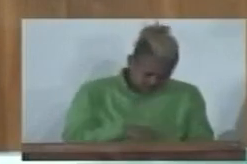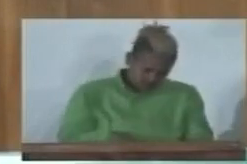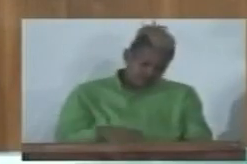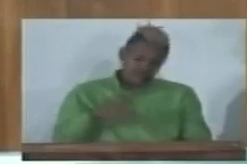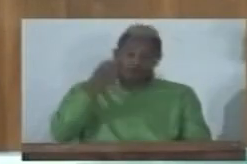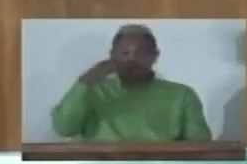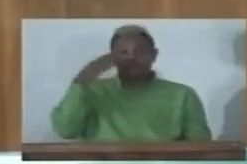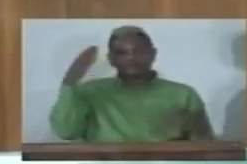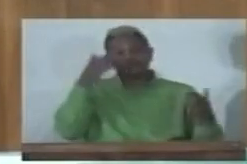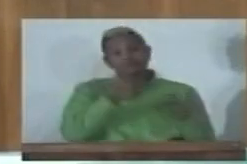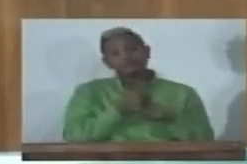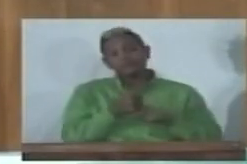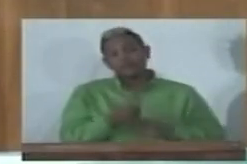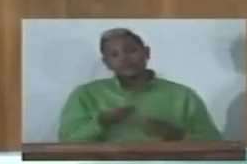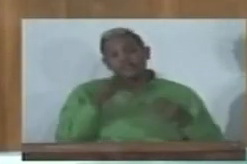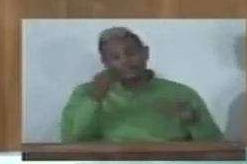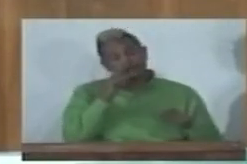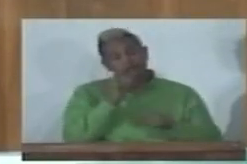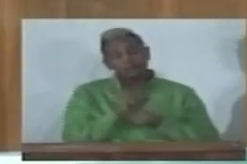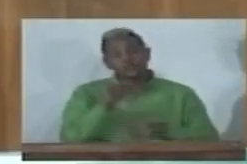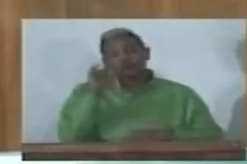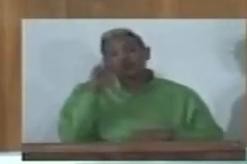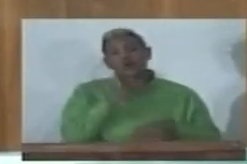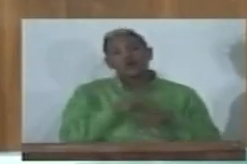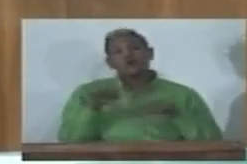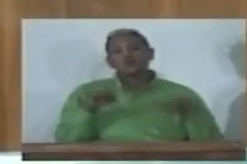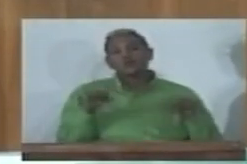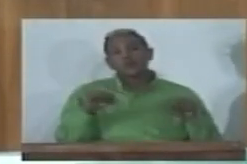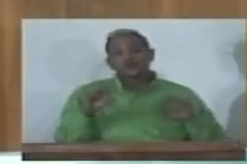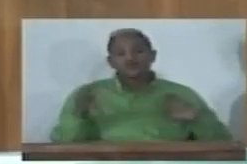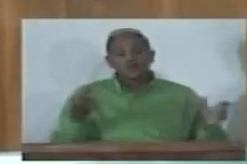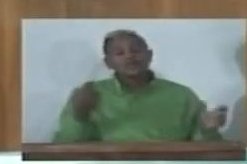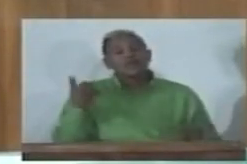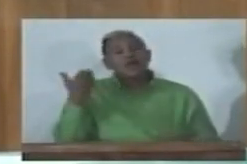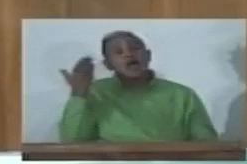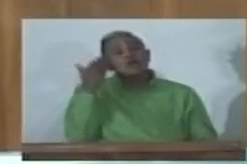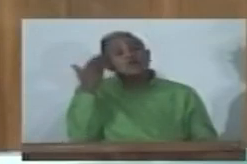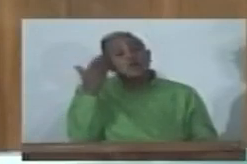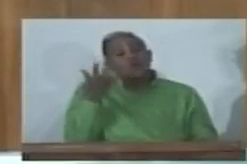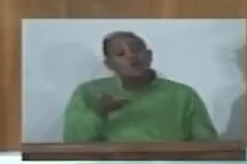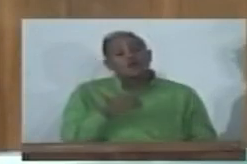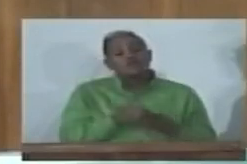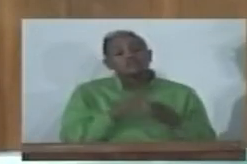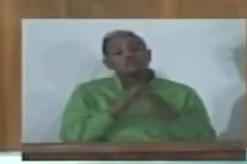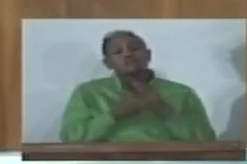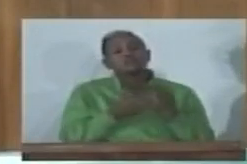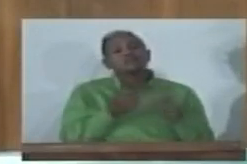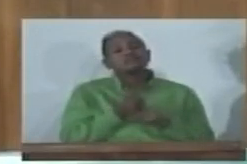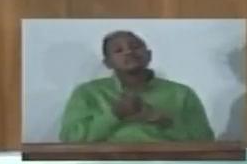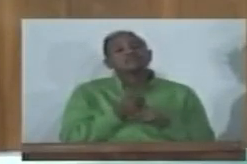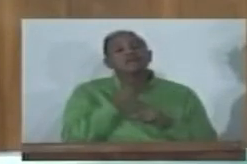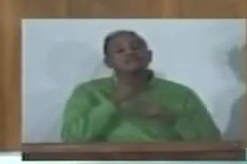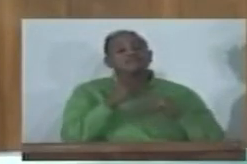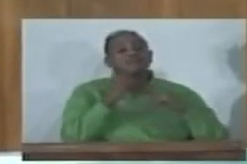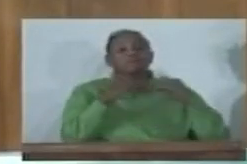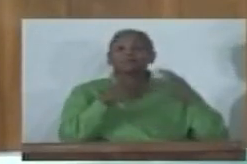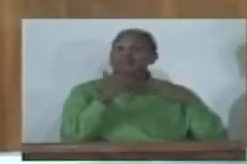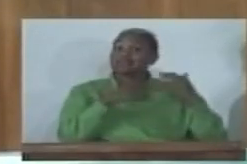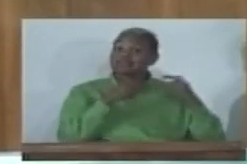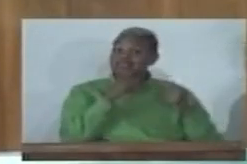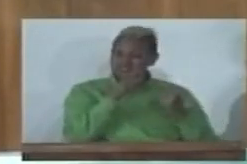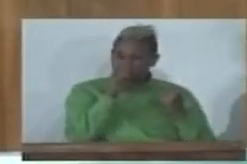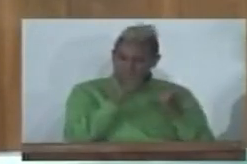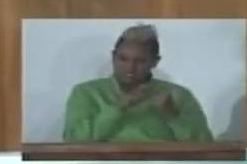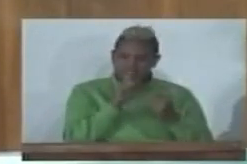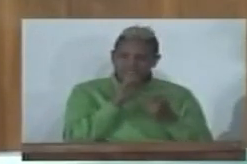ready. I know that there are buildings in Jamaica that have been built specifically